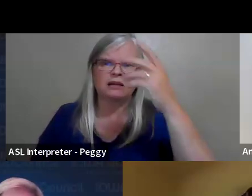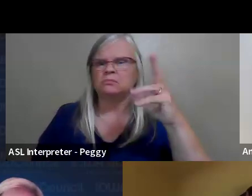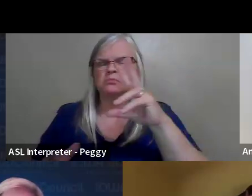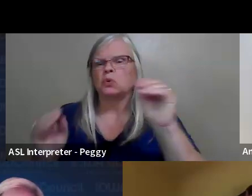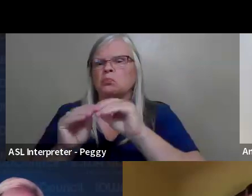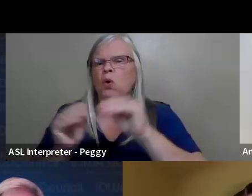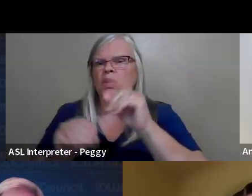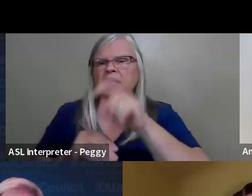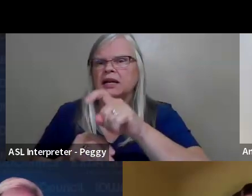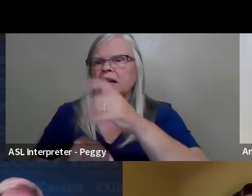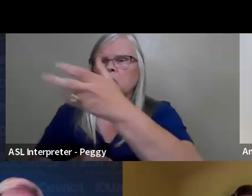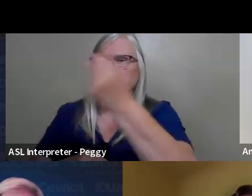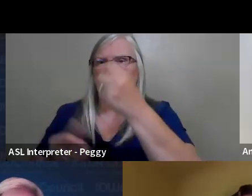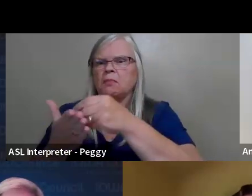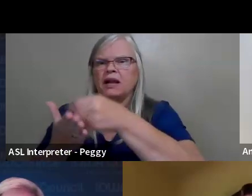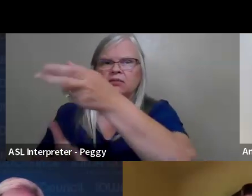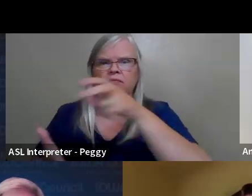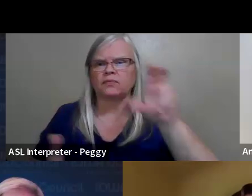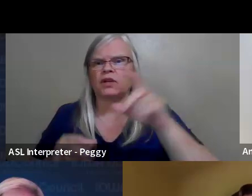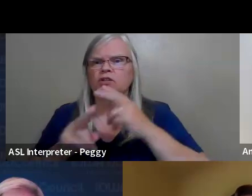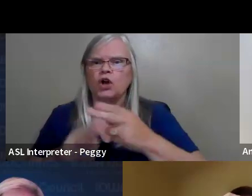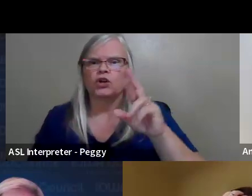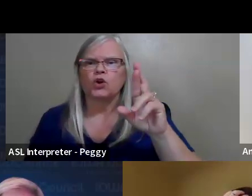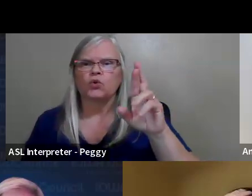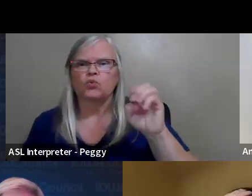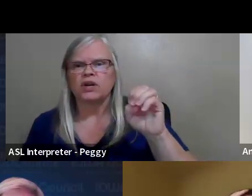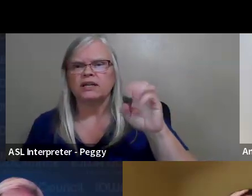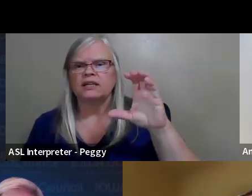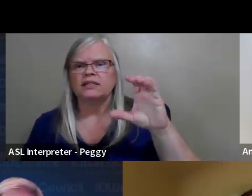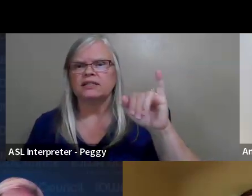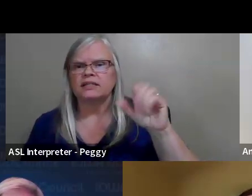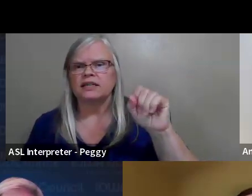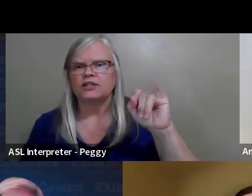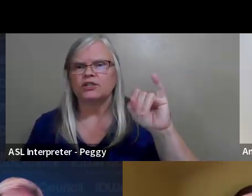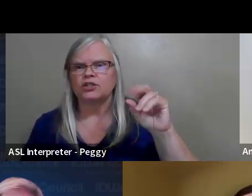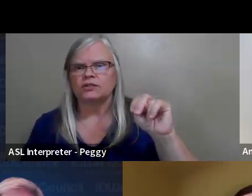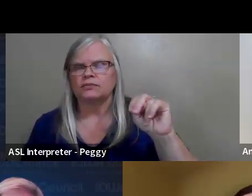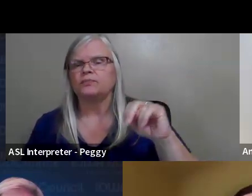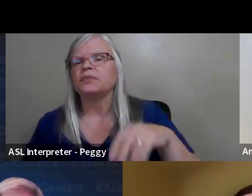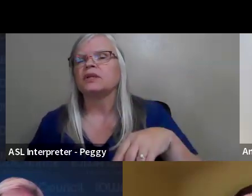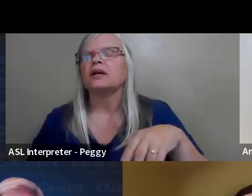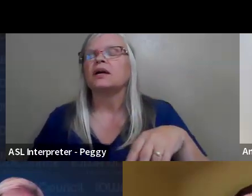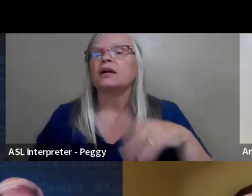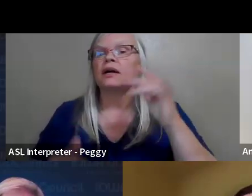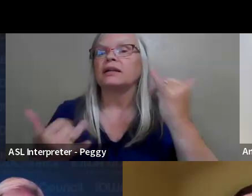needed, we're going to do it over here. So that's called a rescission. And it creates